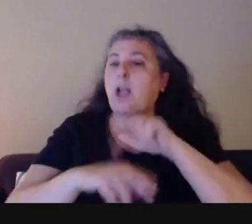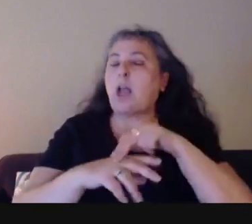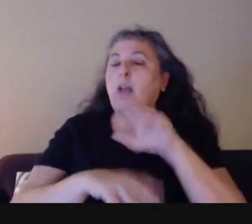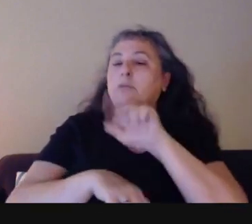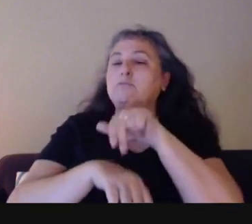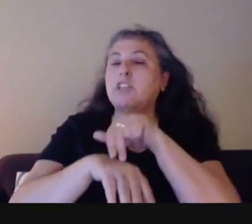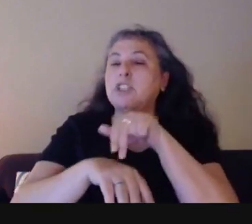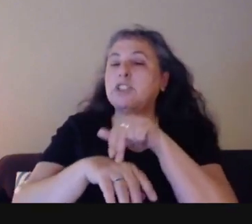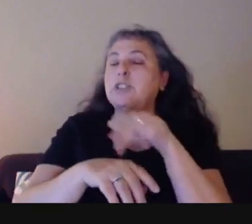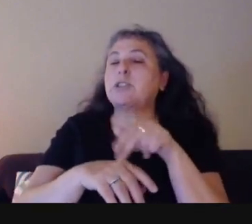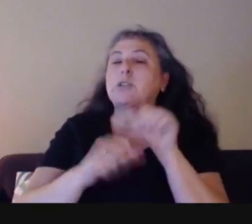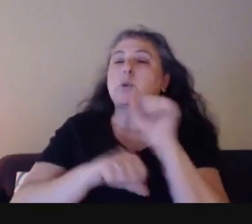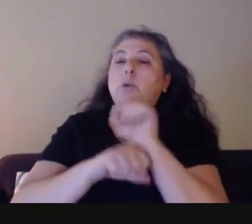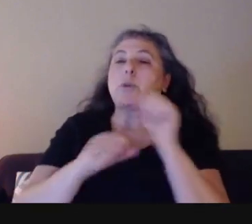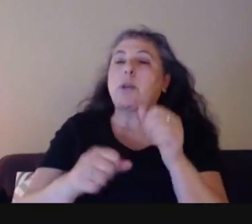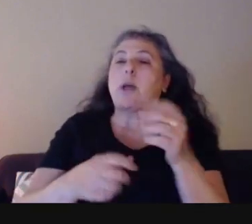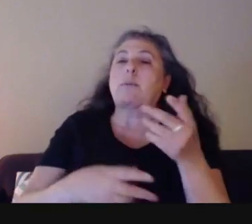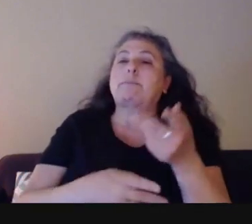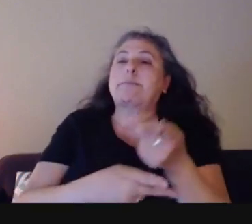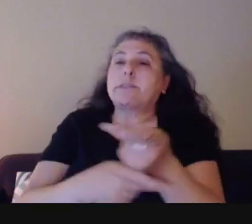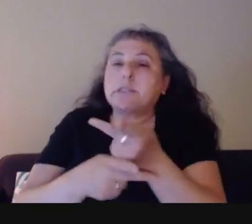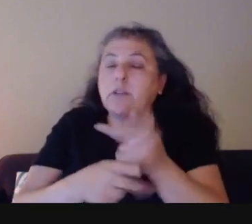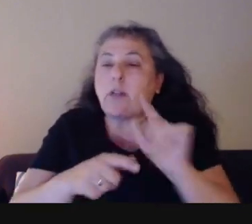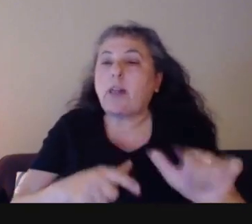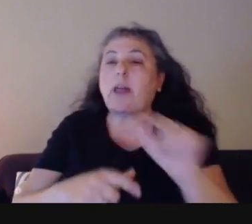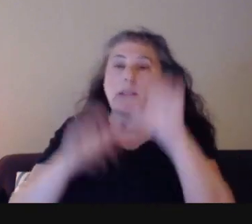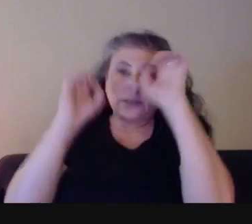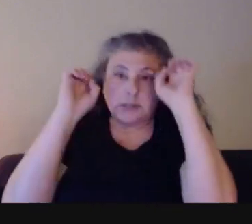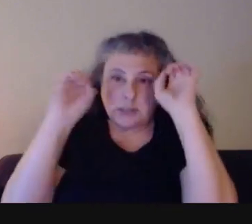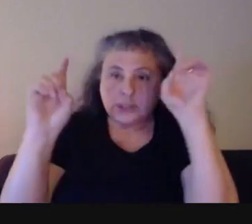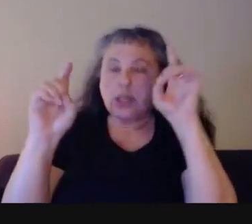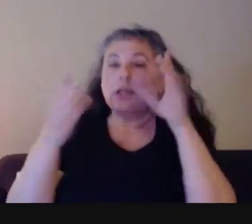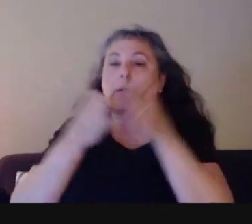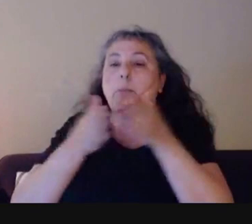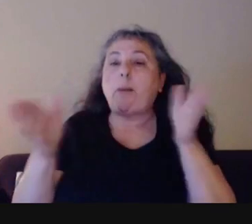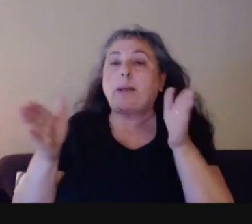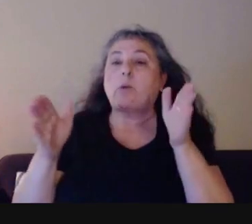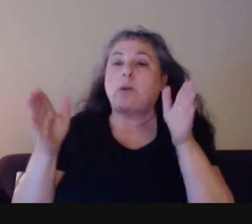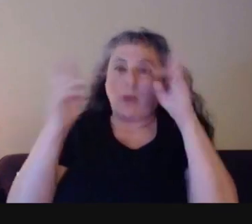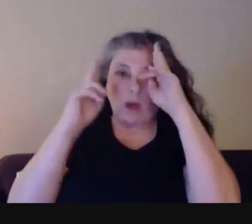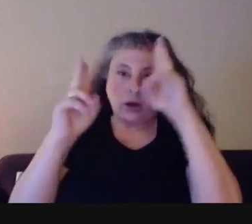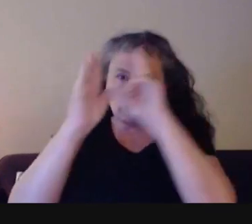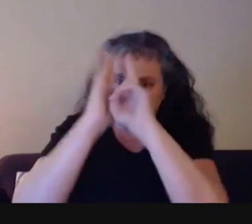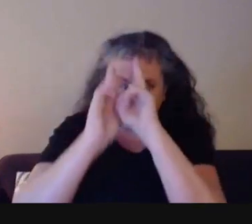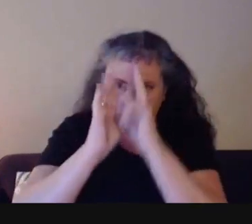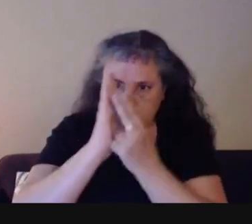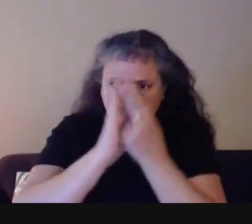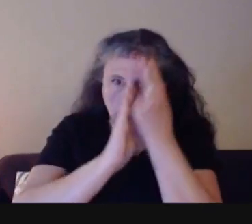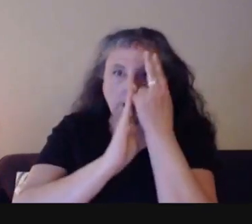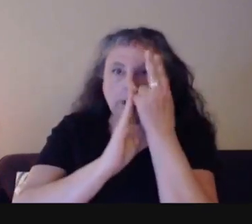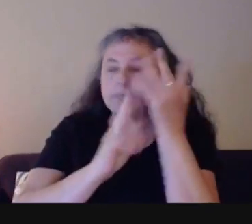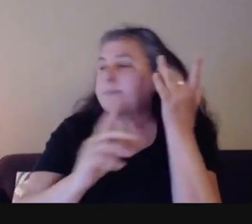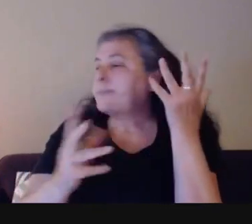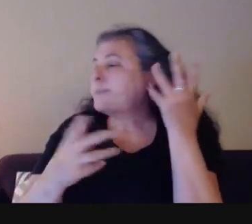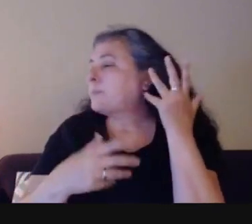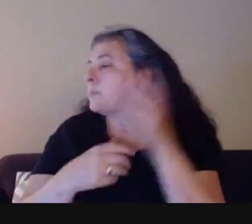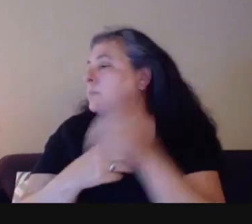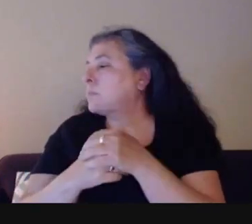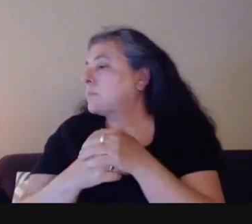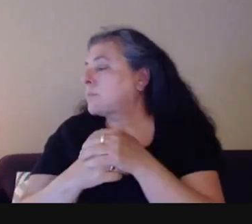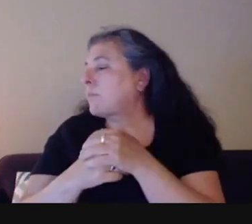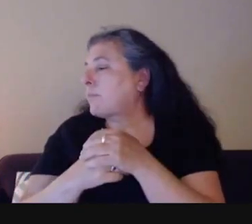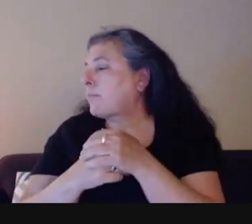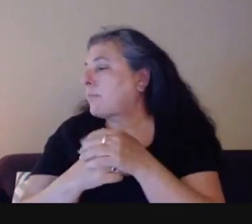continue to steward the land and educate the public with honor and respect. CCFPD will work to be inclusive of all differences and keep